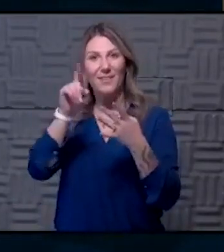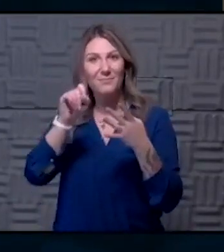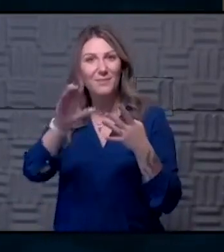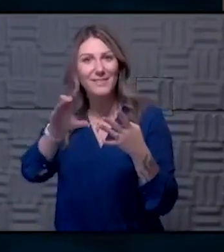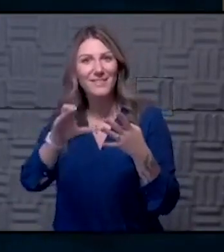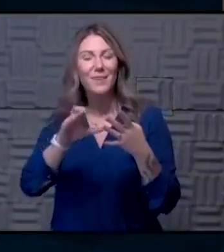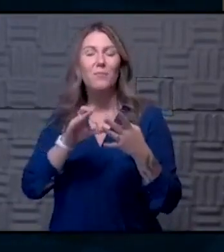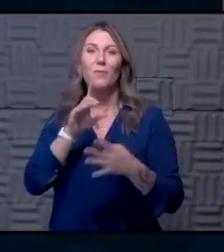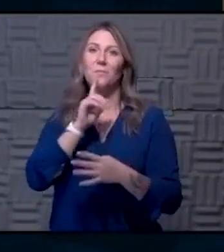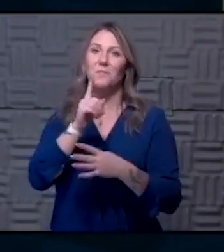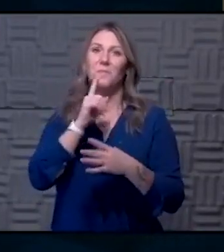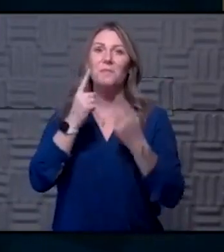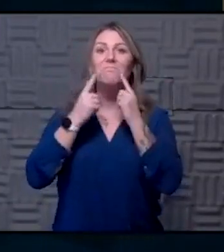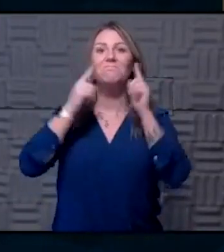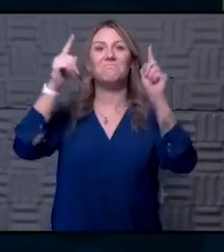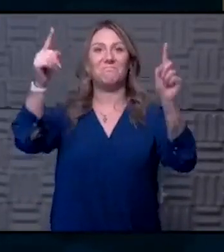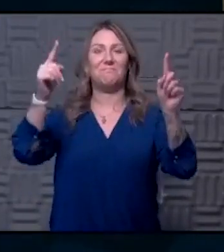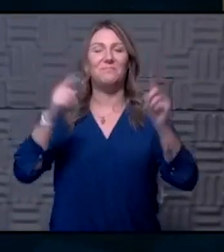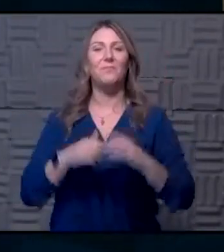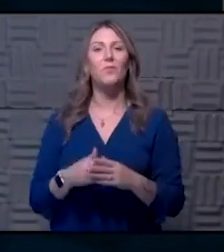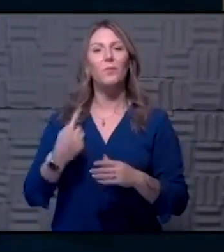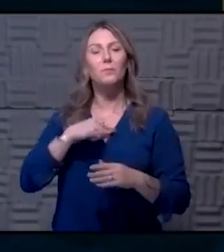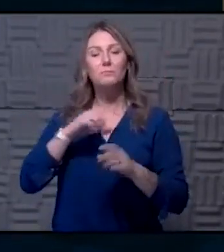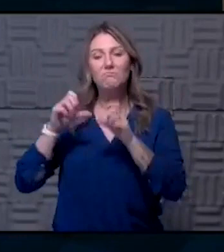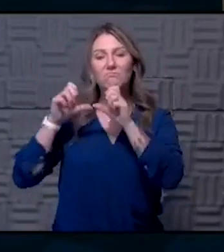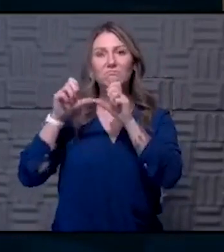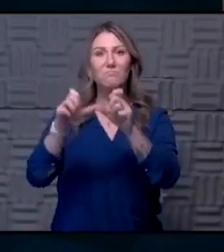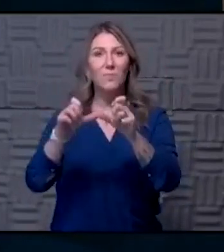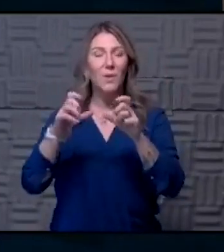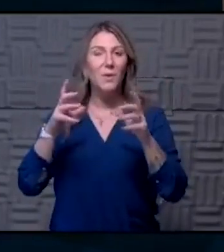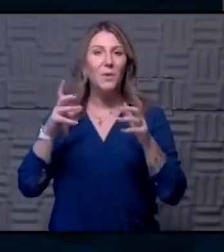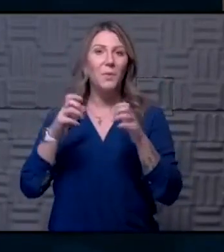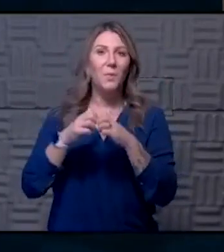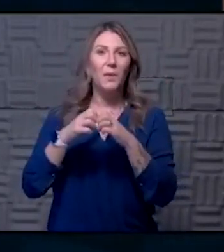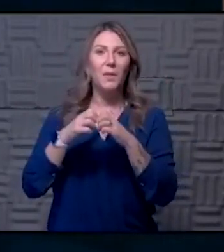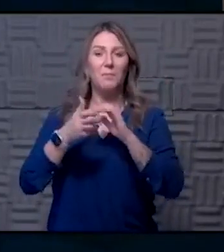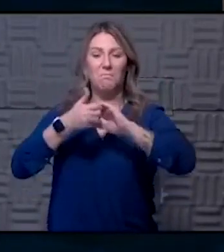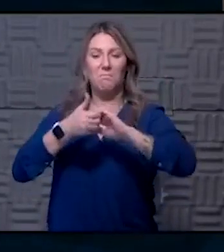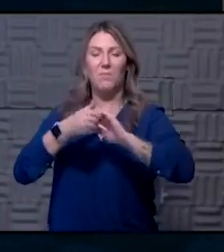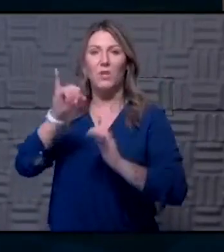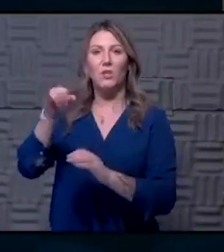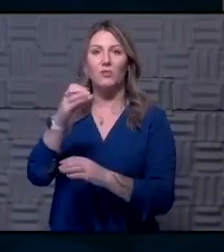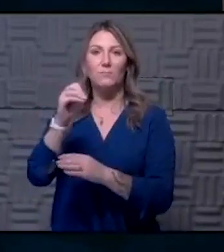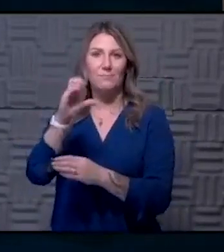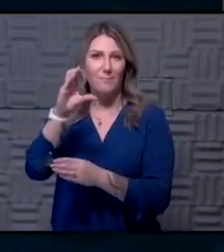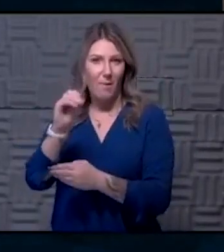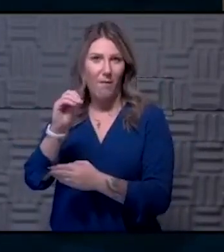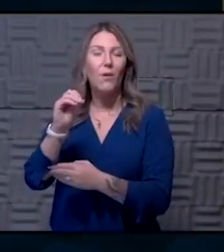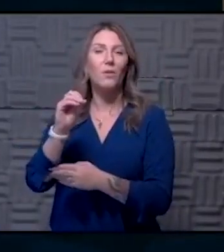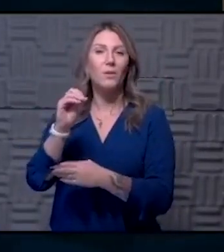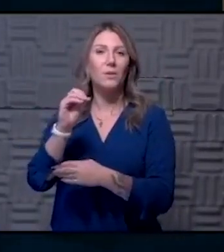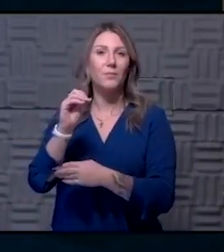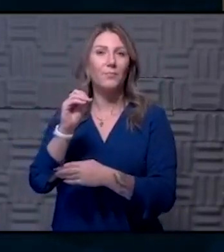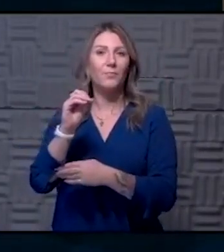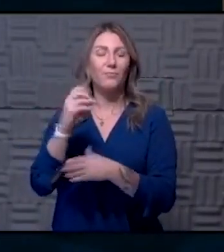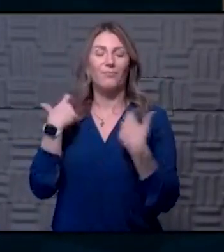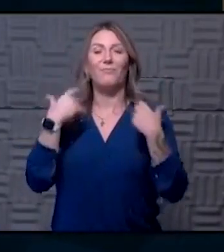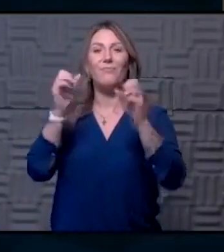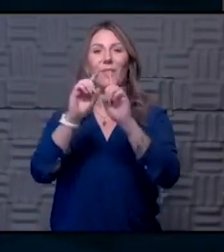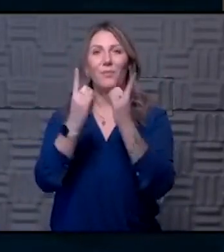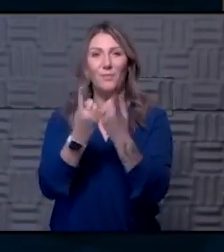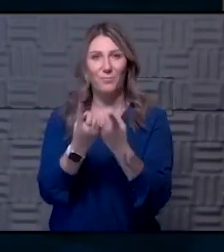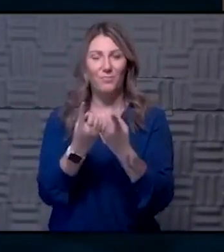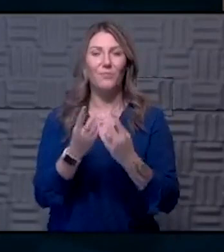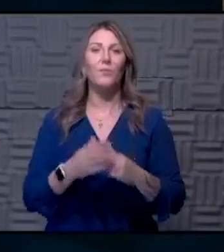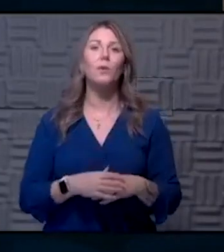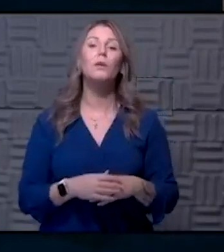it's been a very successful run. We are continuing with our partnership with Johnson County Health Department as